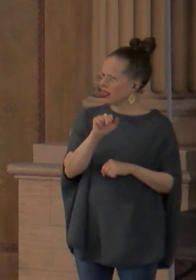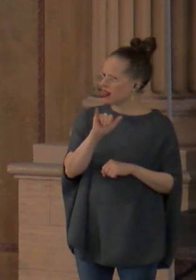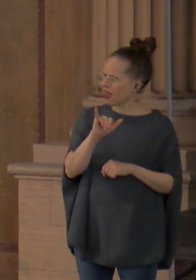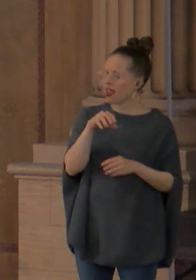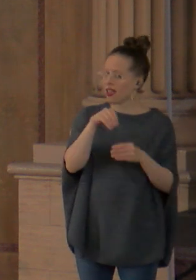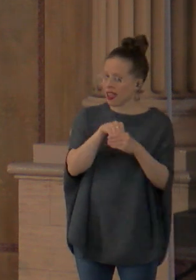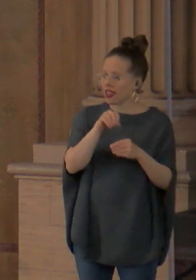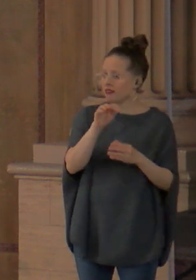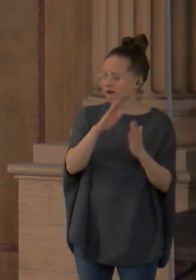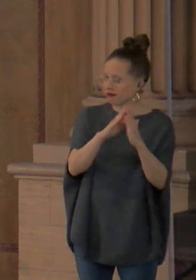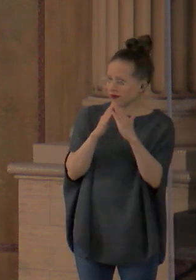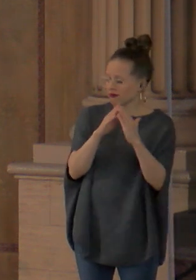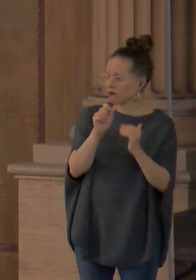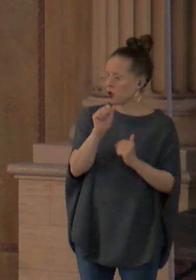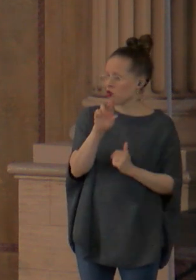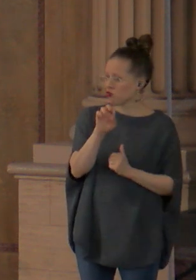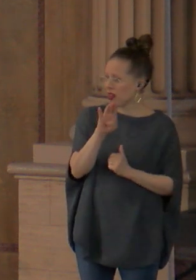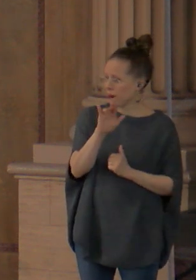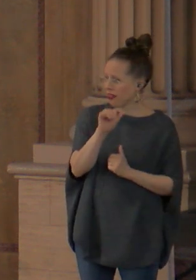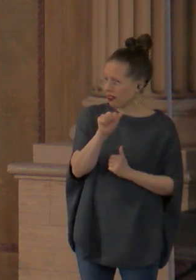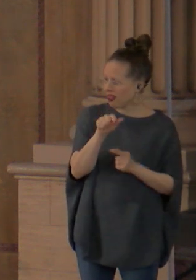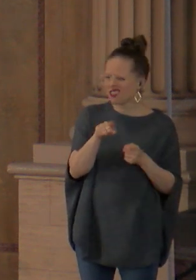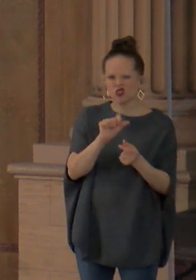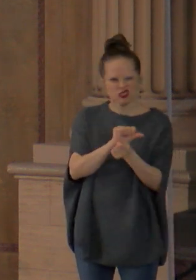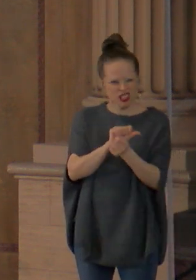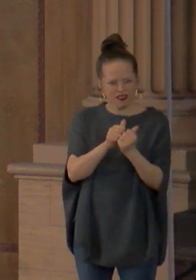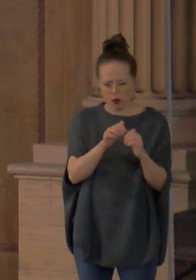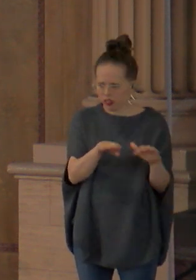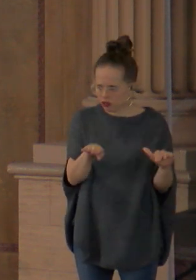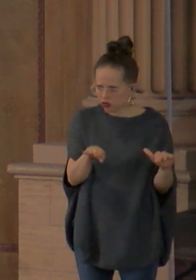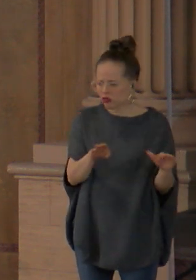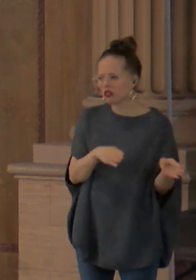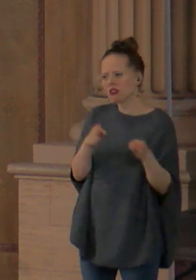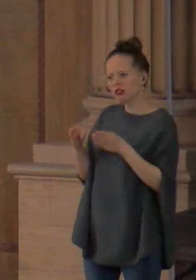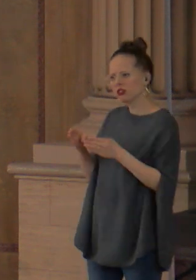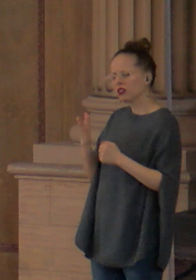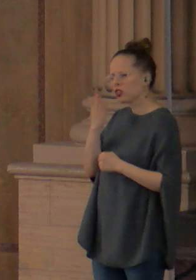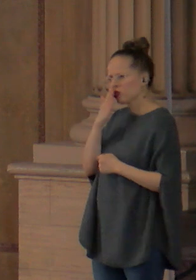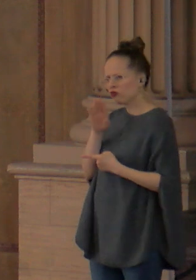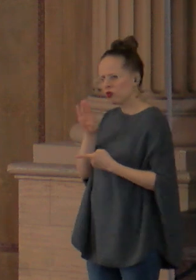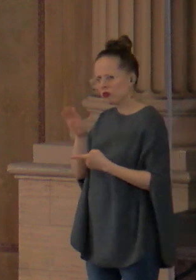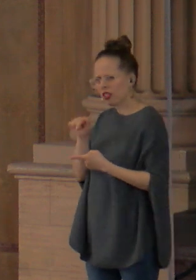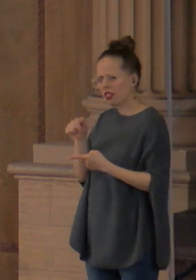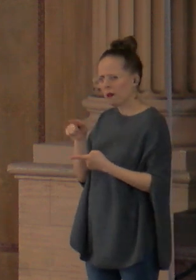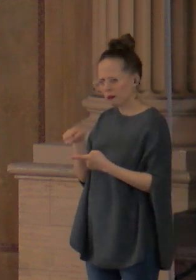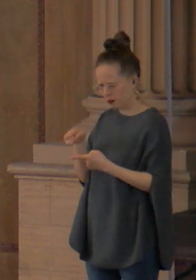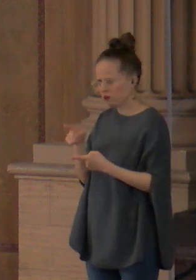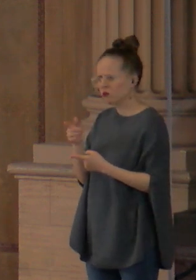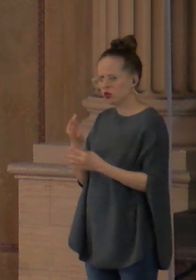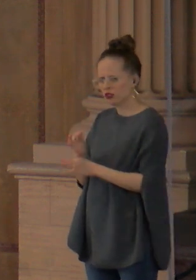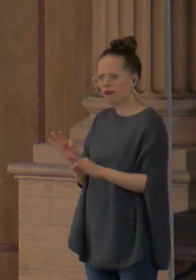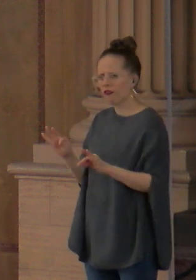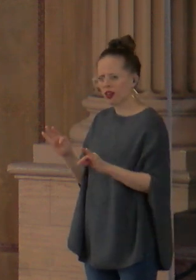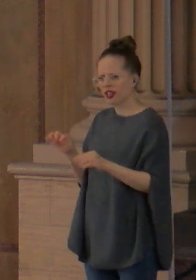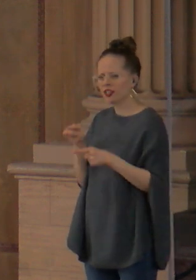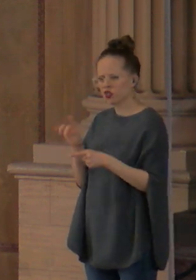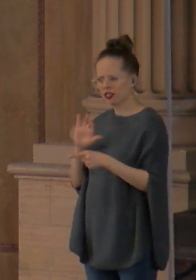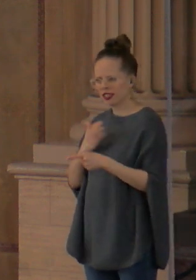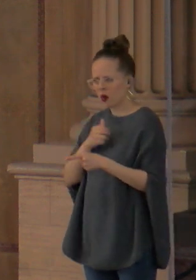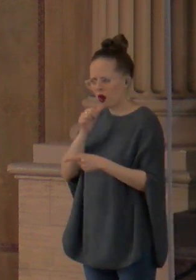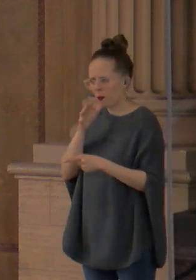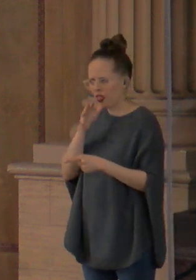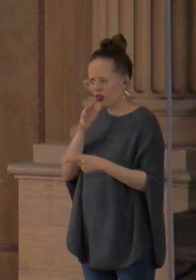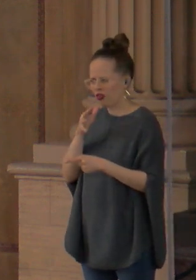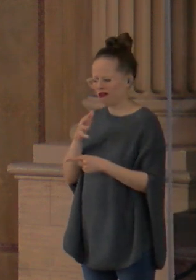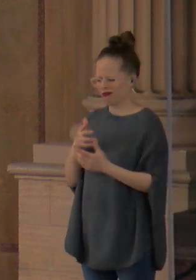for she's in slavery with her children. But the Jerusalem above is free, and she is our mother. Okay, so what in the world